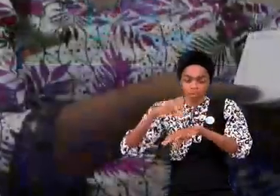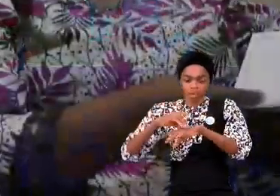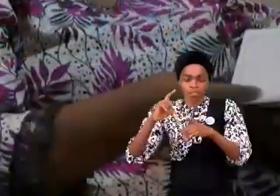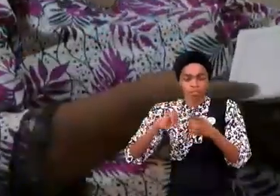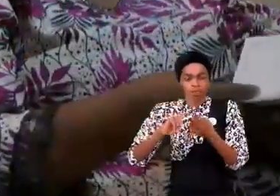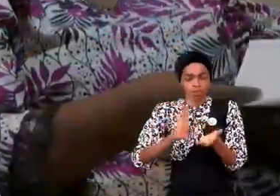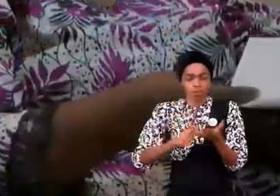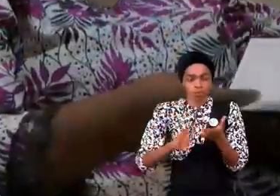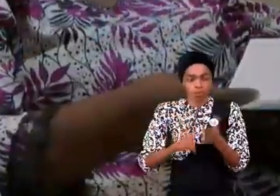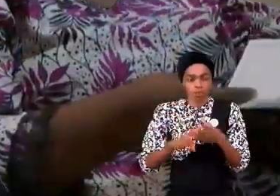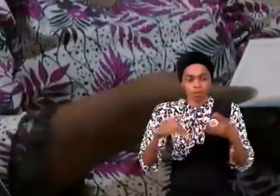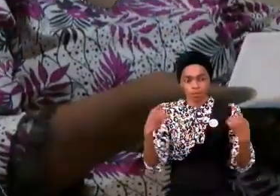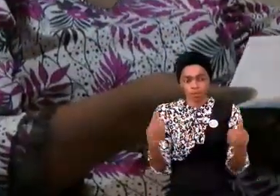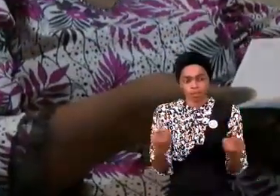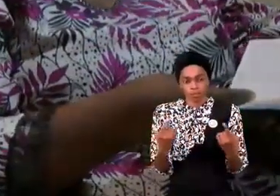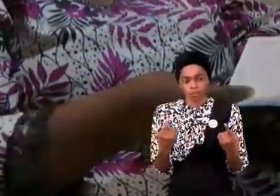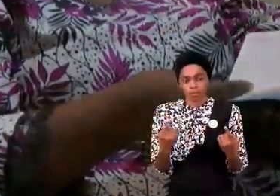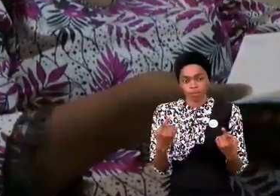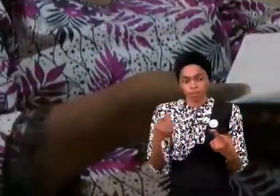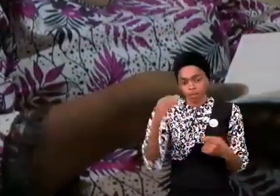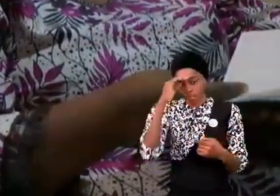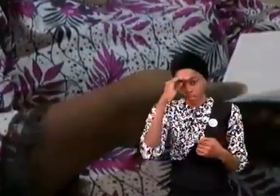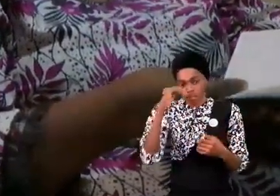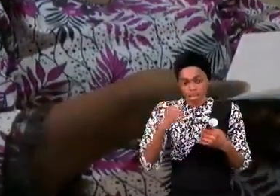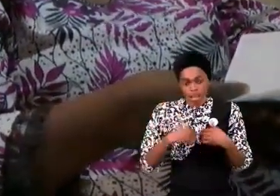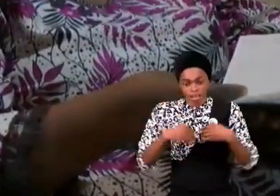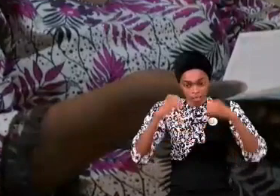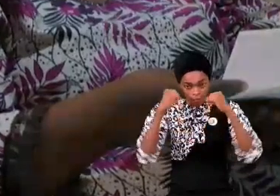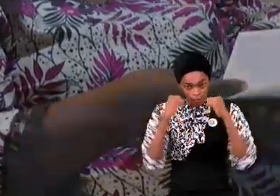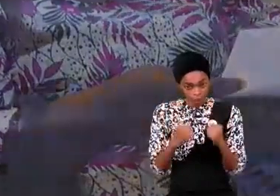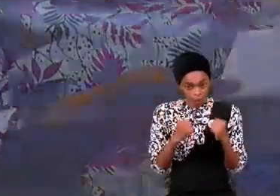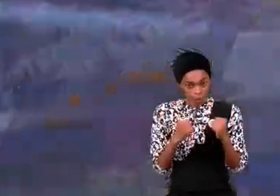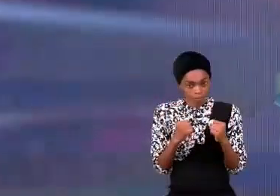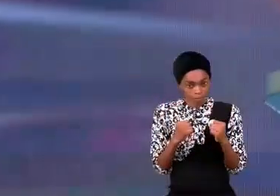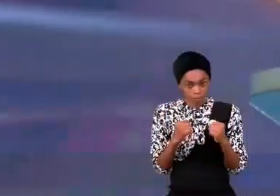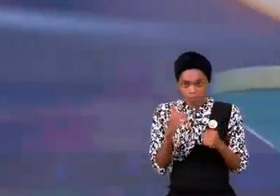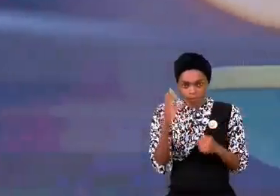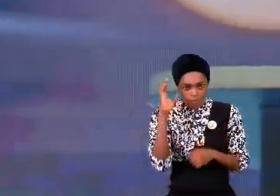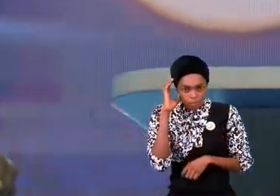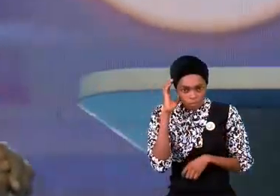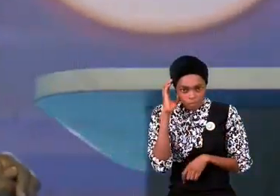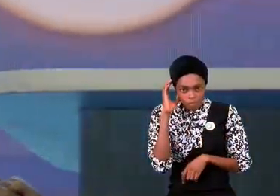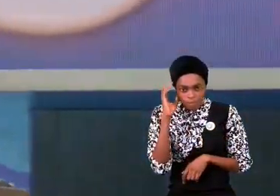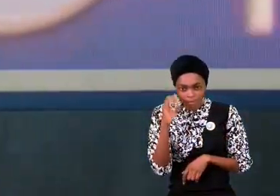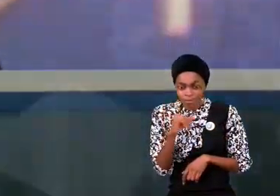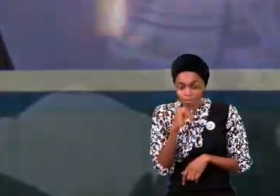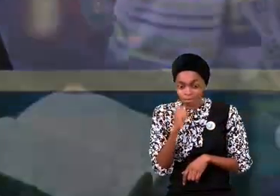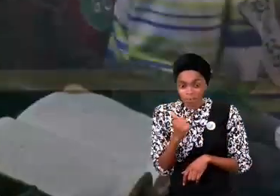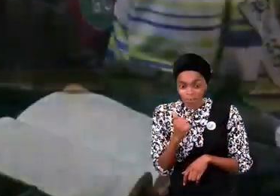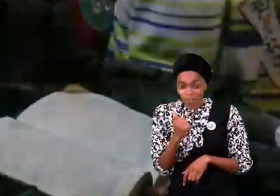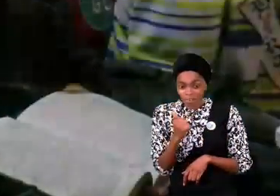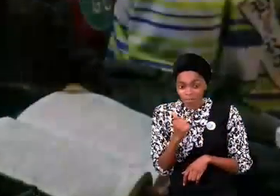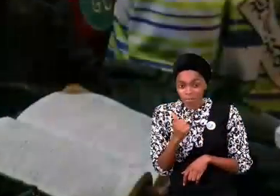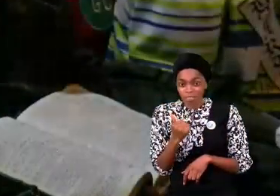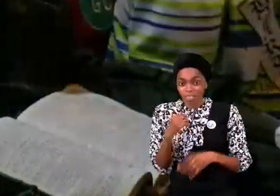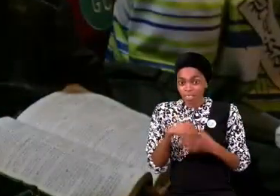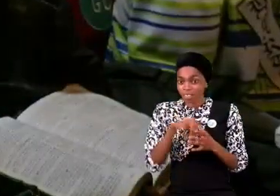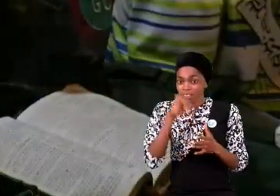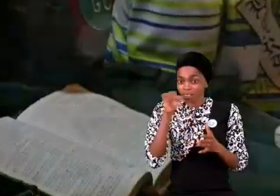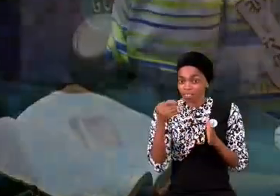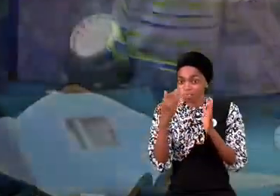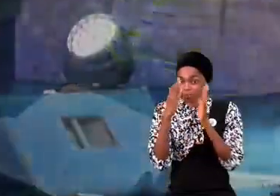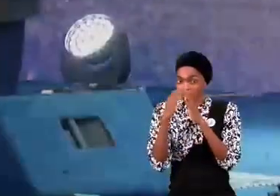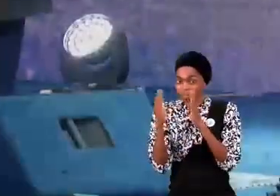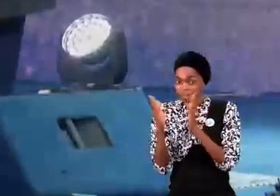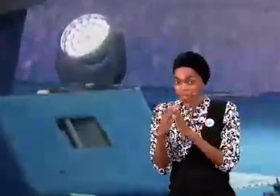in Jerusalem, not just in Nazareth, not just in Capernaum.